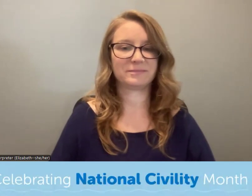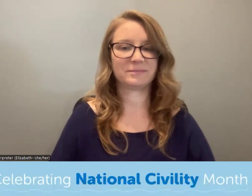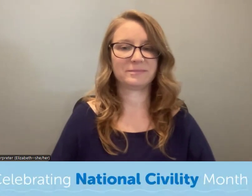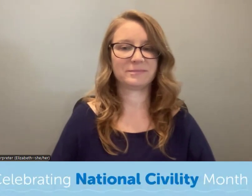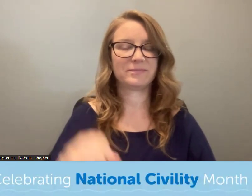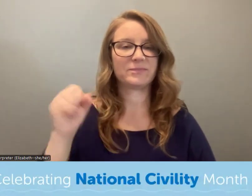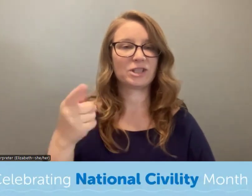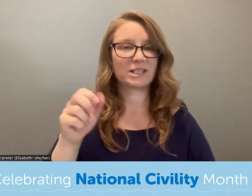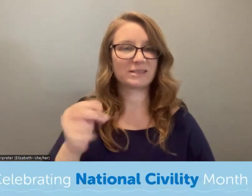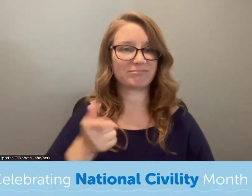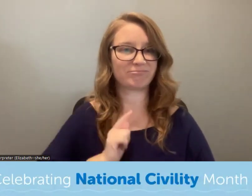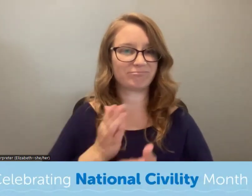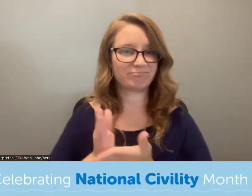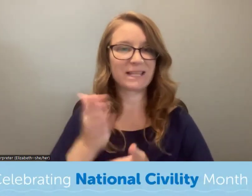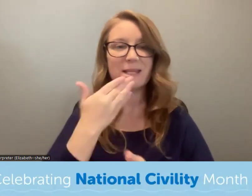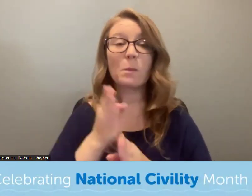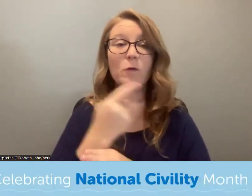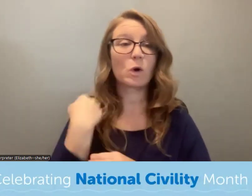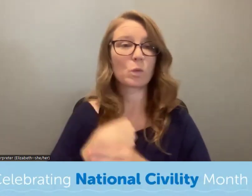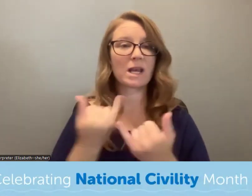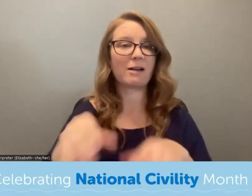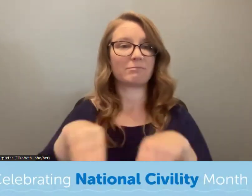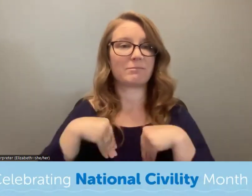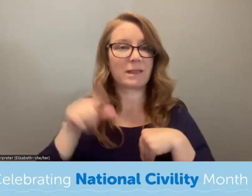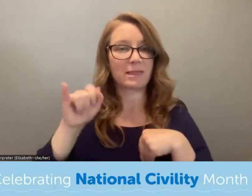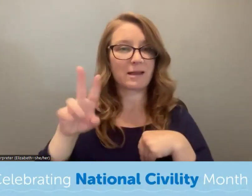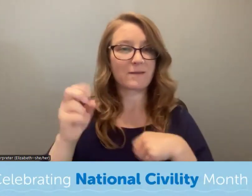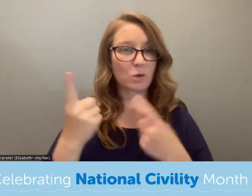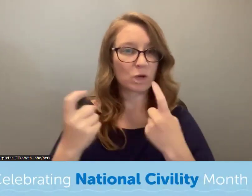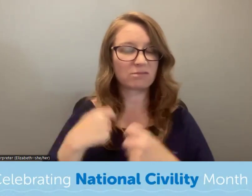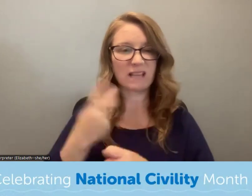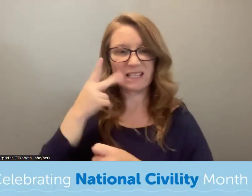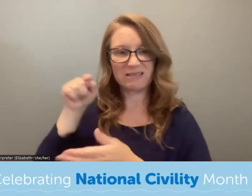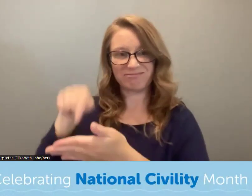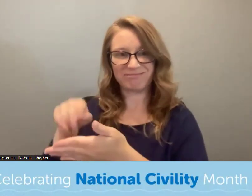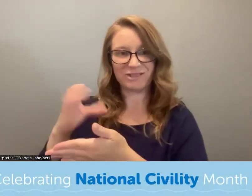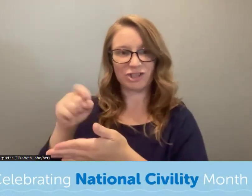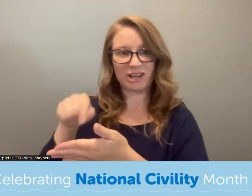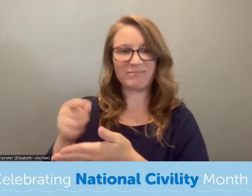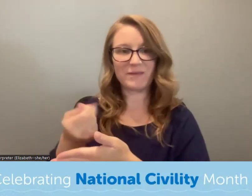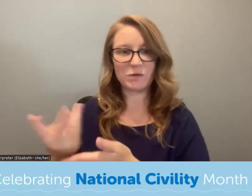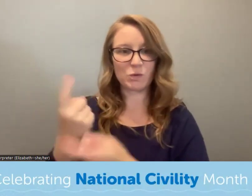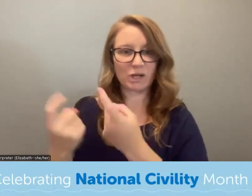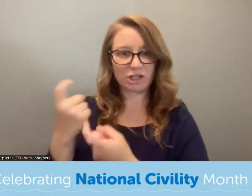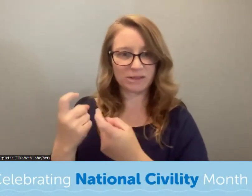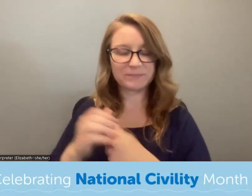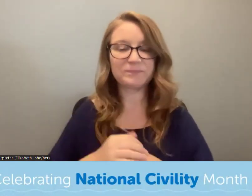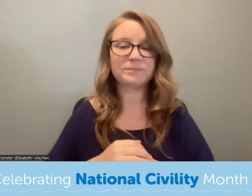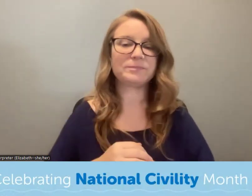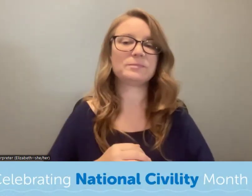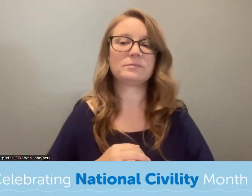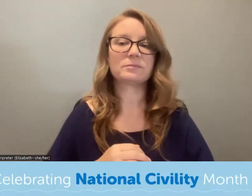All right, thank you. So I think before we probably open it up to live questions, we have a couple of questions that are outstanding in the chat, which looks like